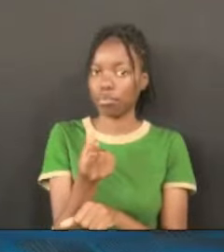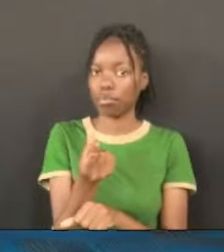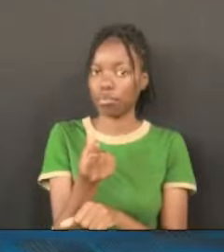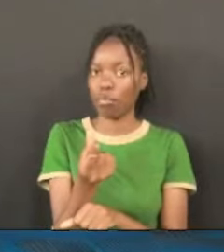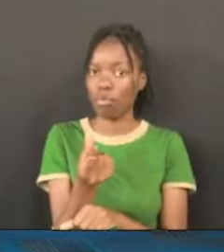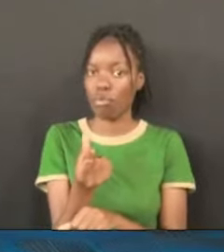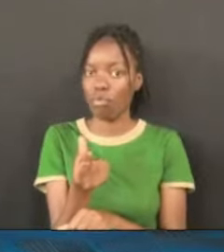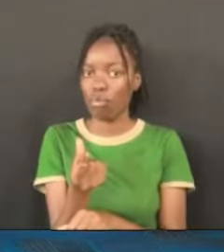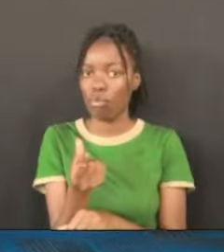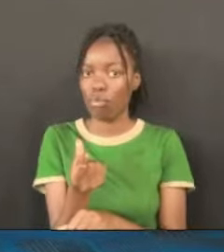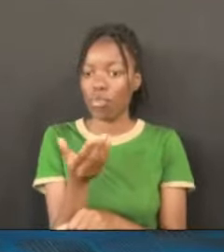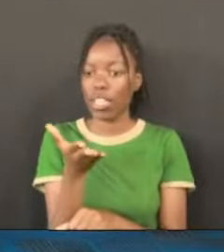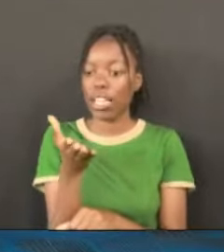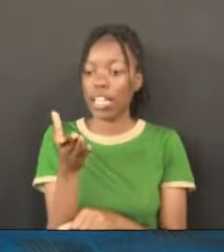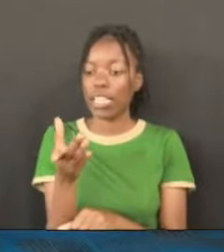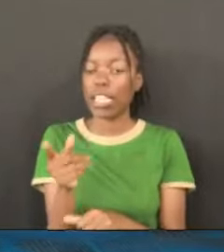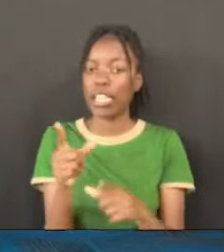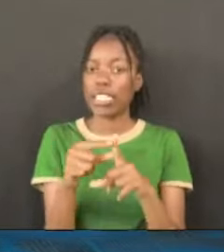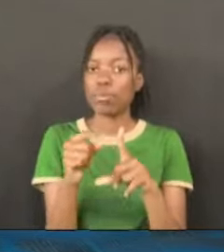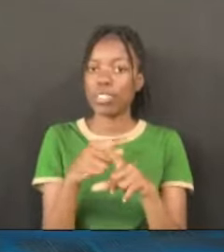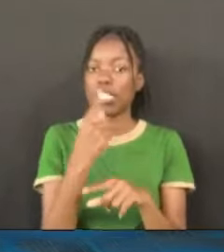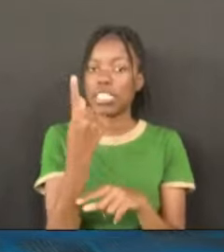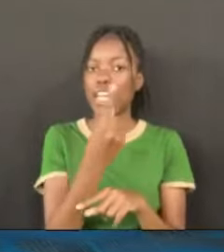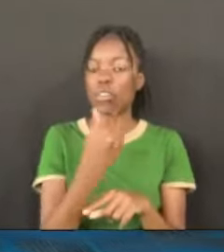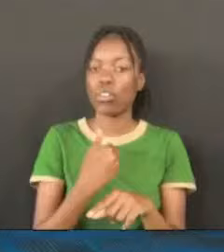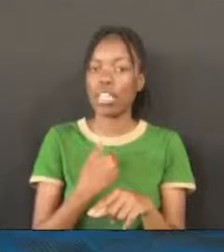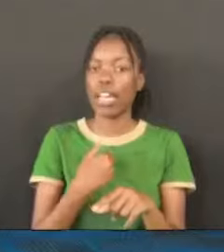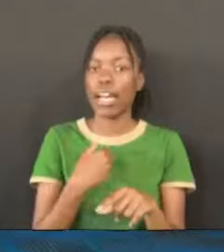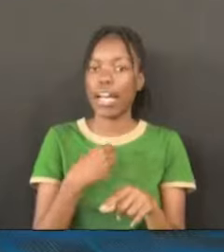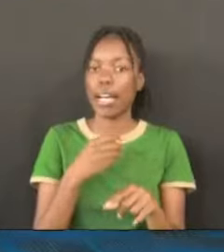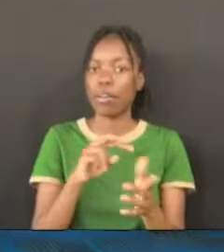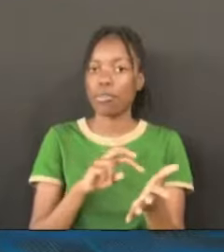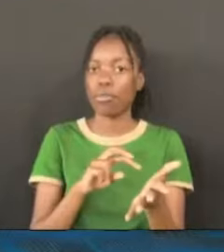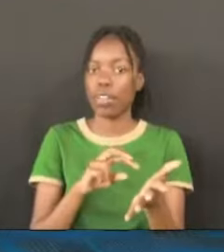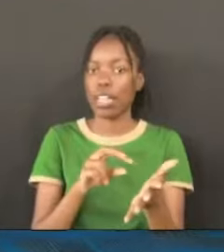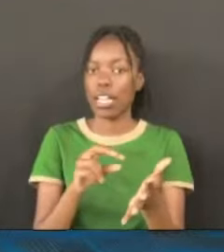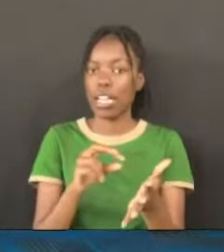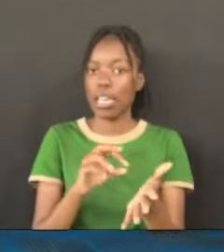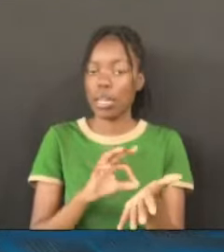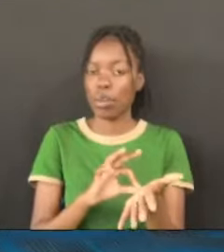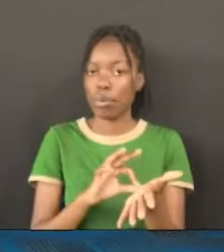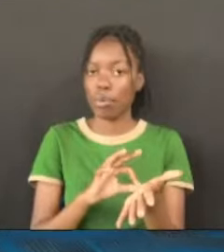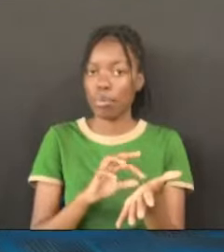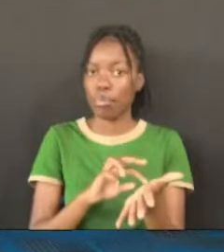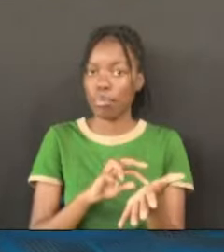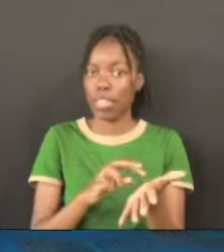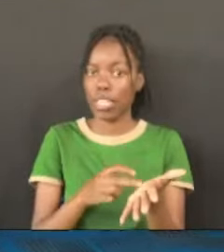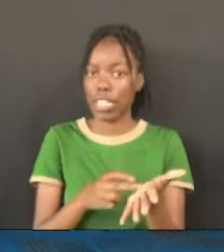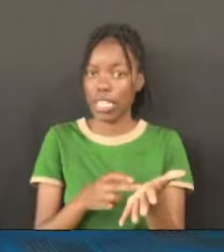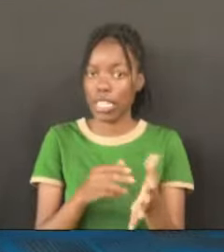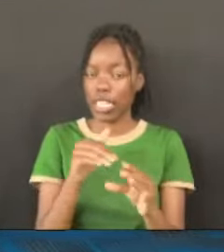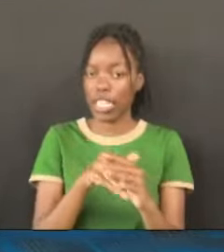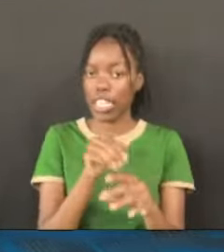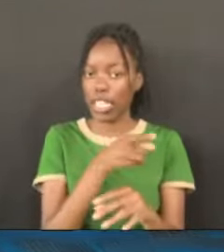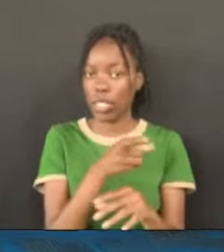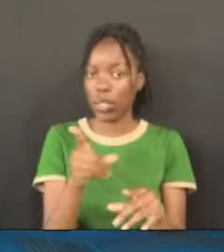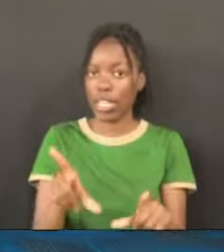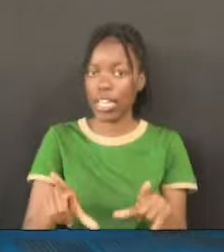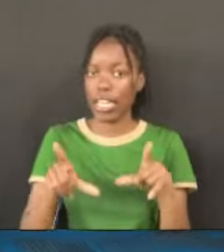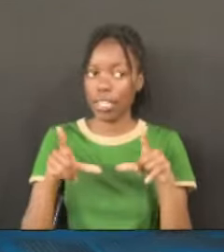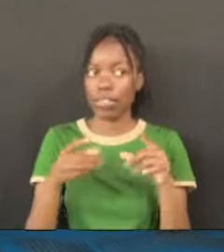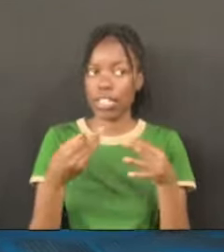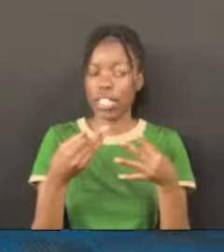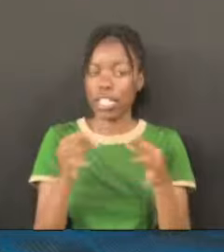That message can only have meaning in your life. That message can only have meaning in my life if